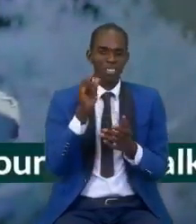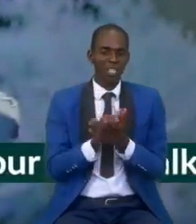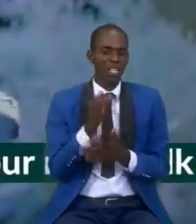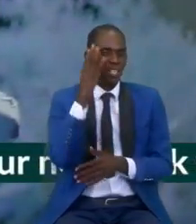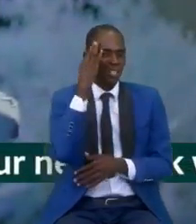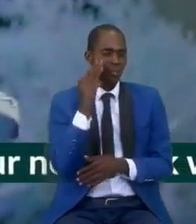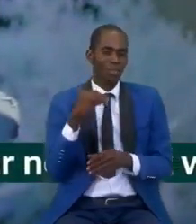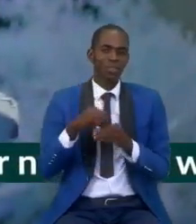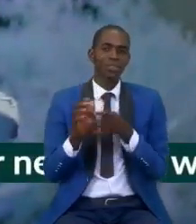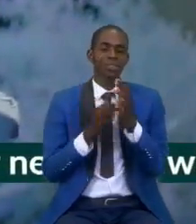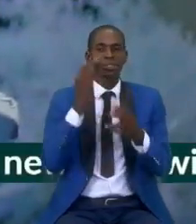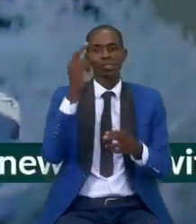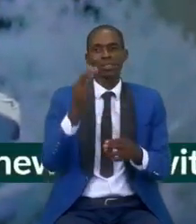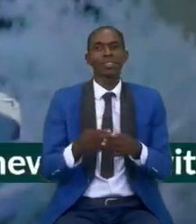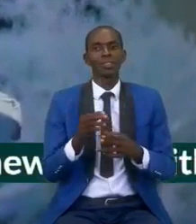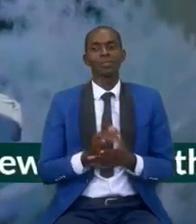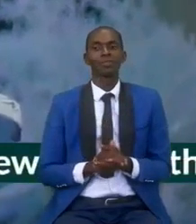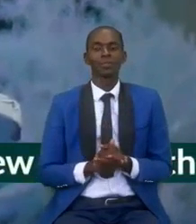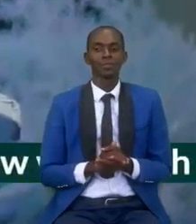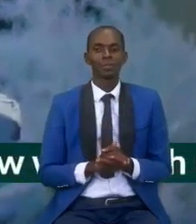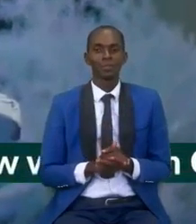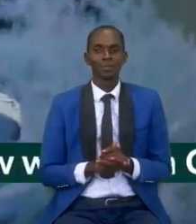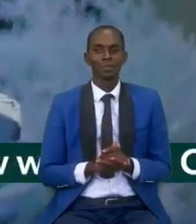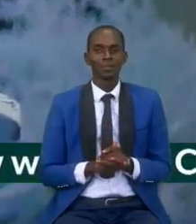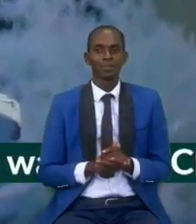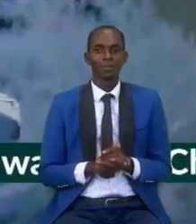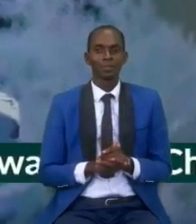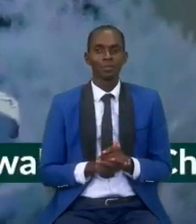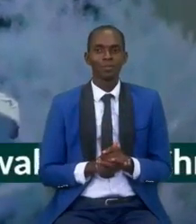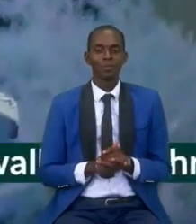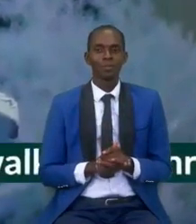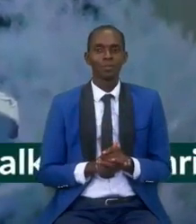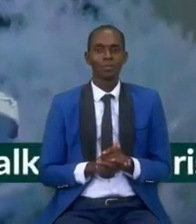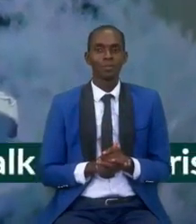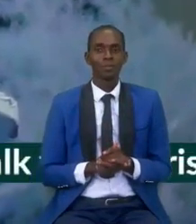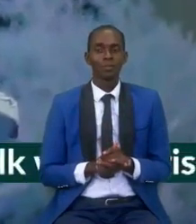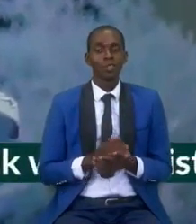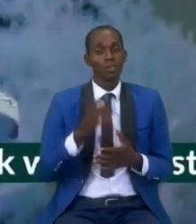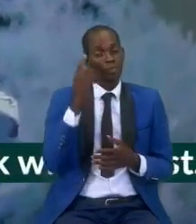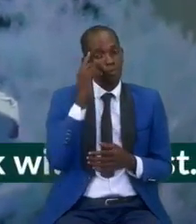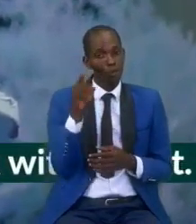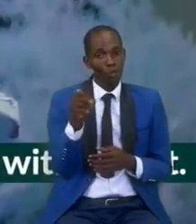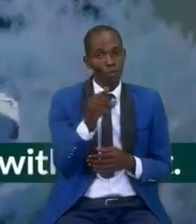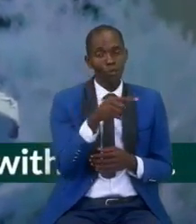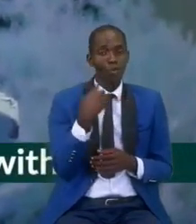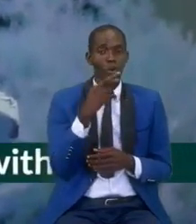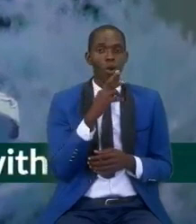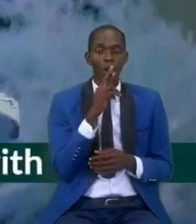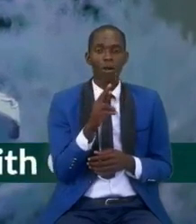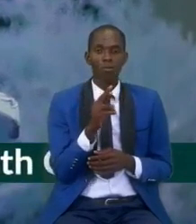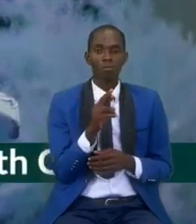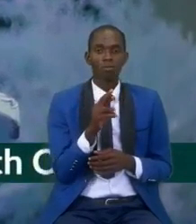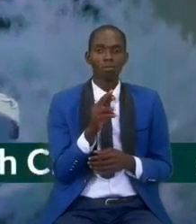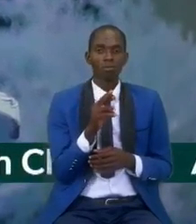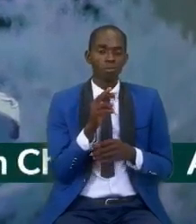For those who are watching online, and you just gave your life to the Lord Jesus Christ